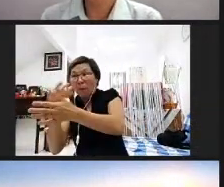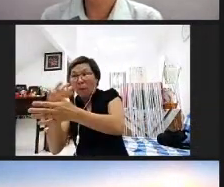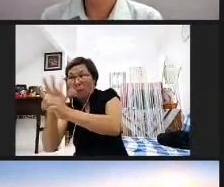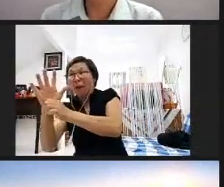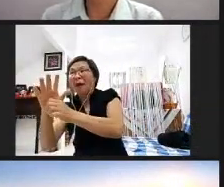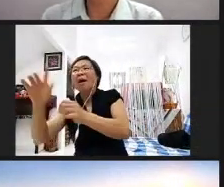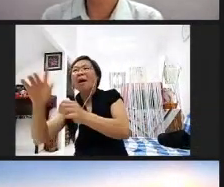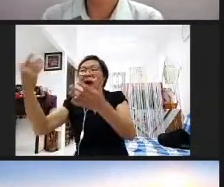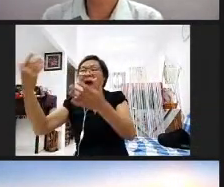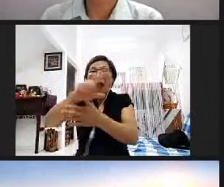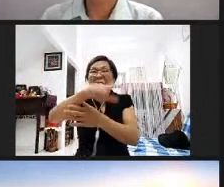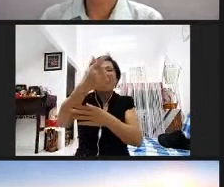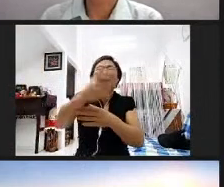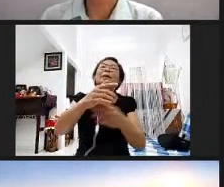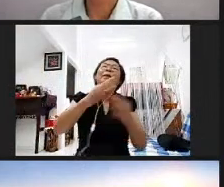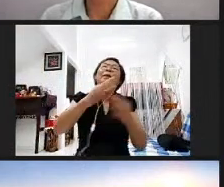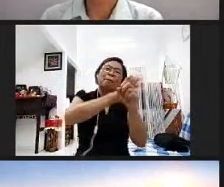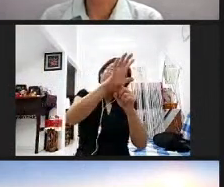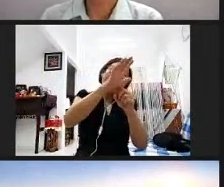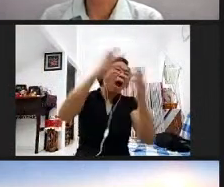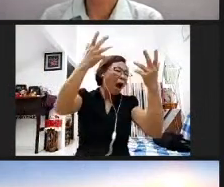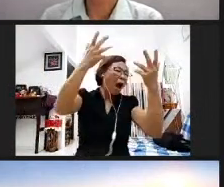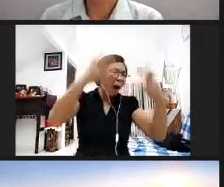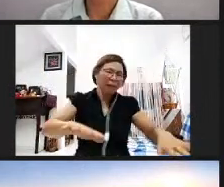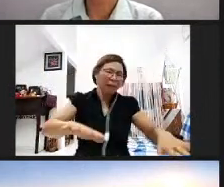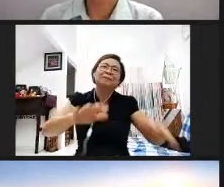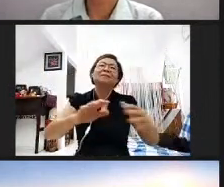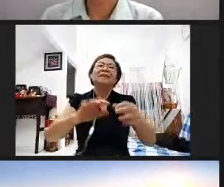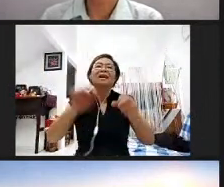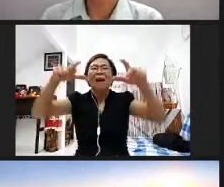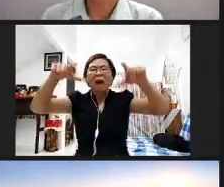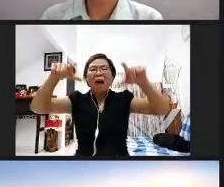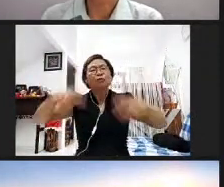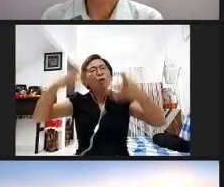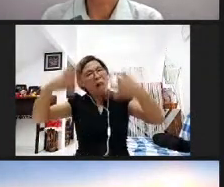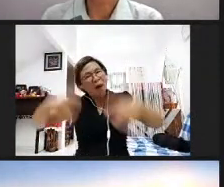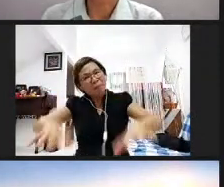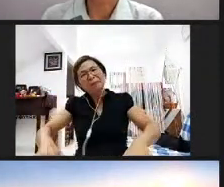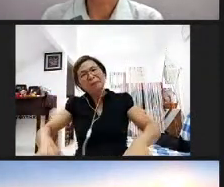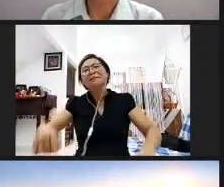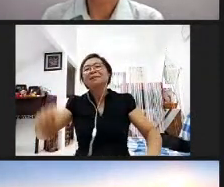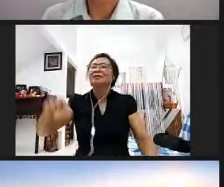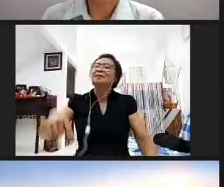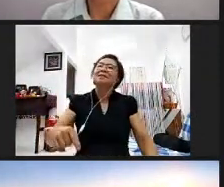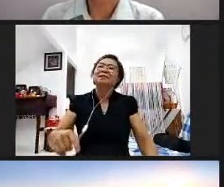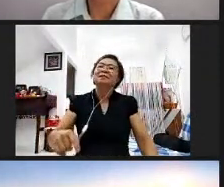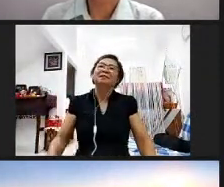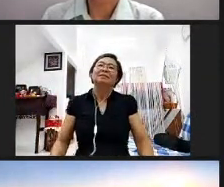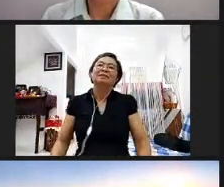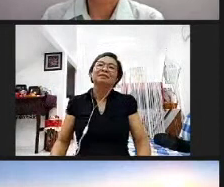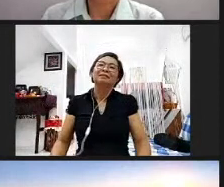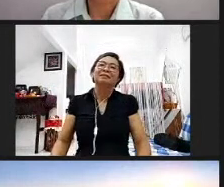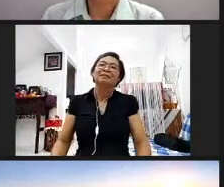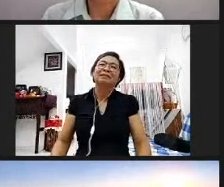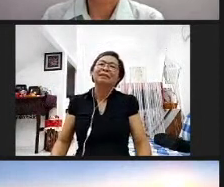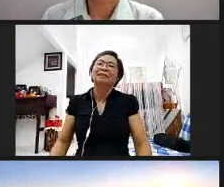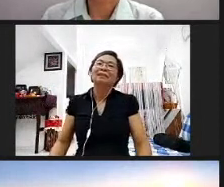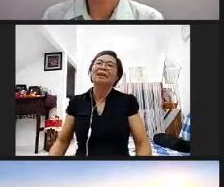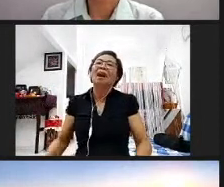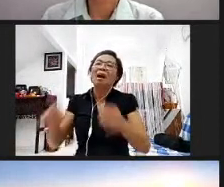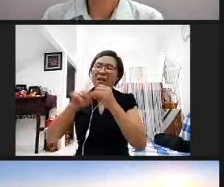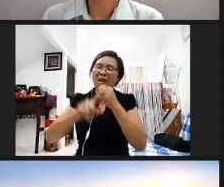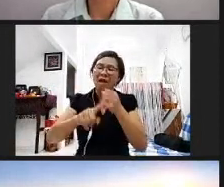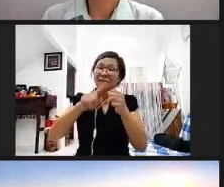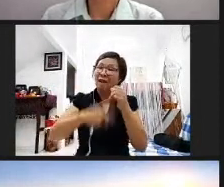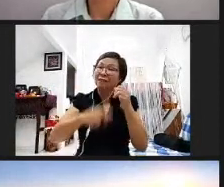pass, pandemic will pass, MCO will pass, everything will pass. Yeah, this shall also pass. Yeah. And the last vaccine